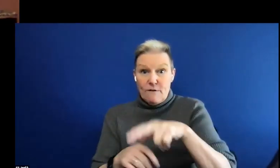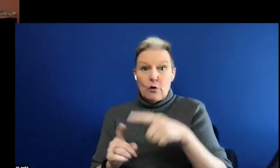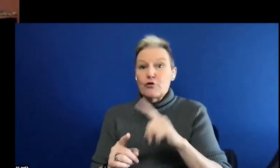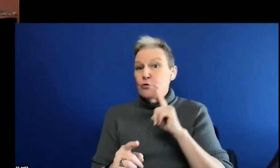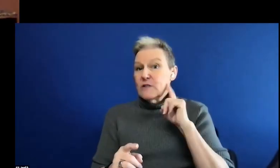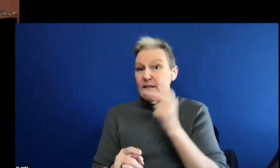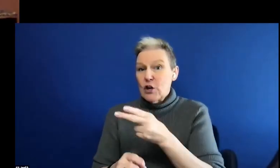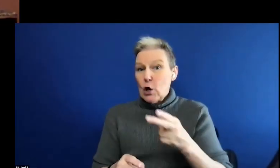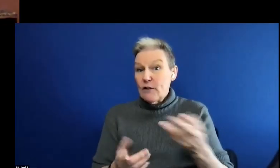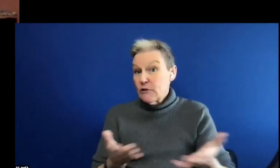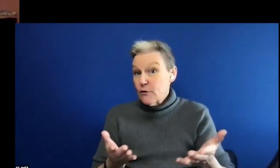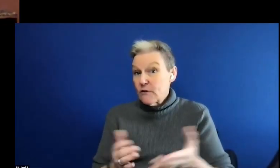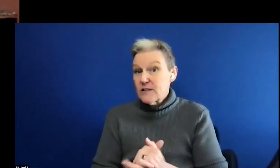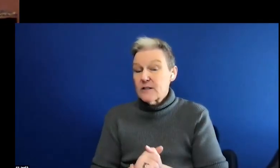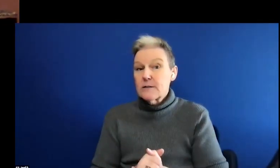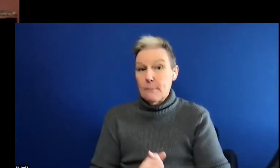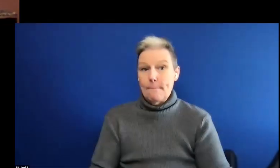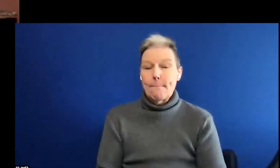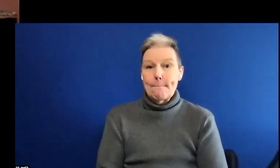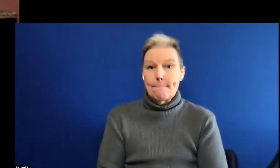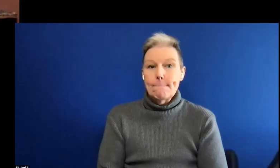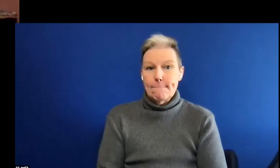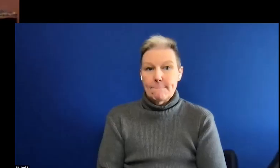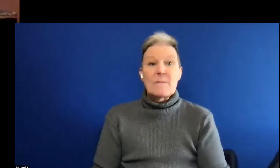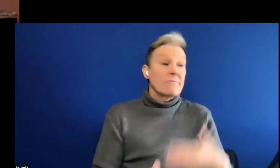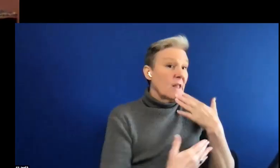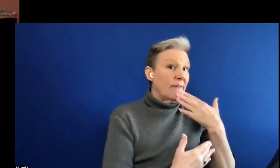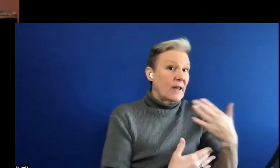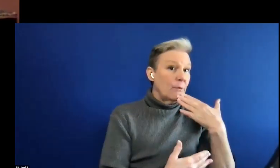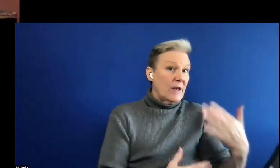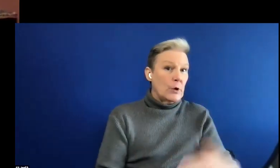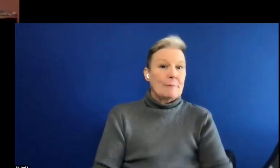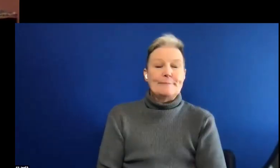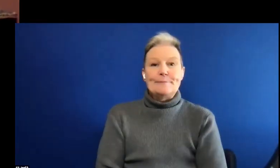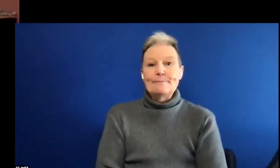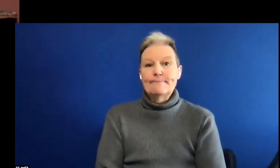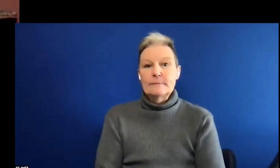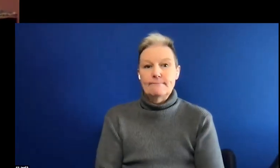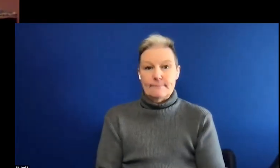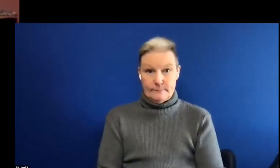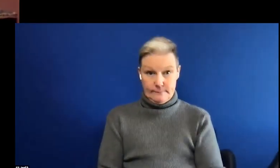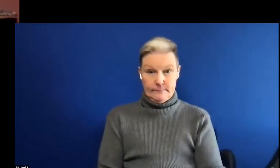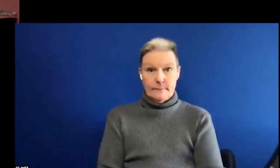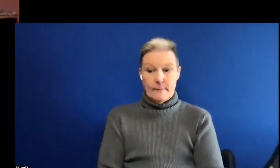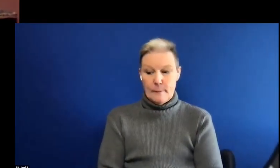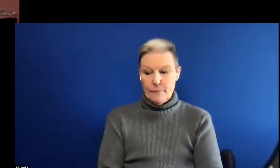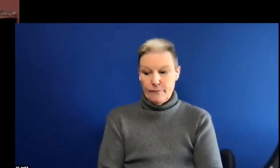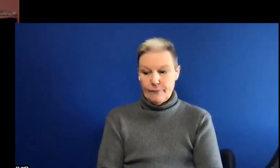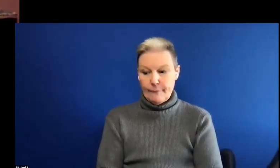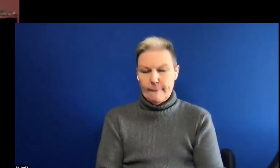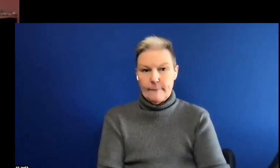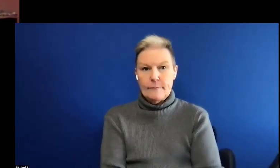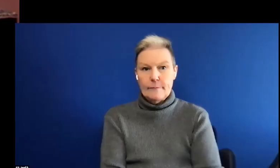Hearing Services. Okay. All right. Thank you. Thank you. All right. Question,